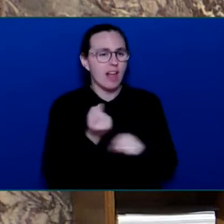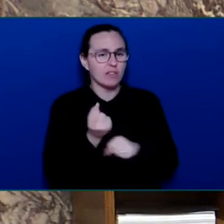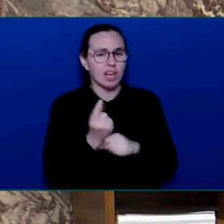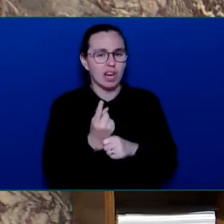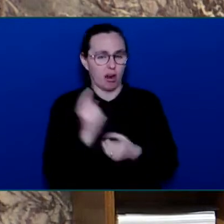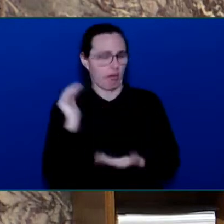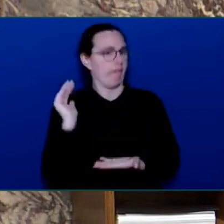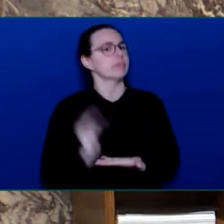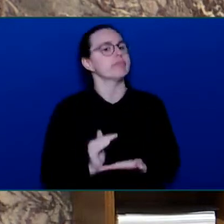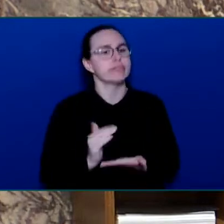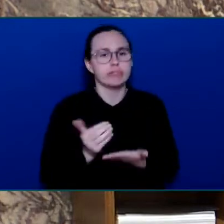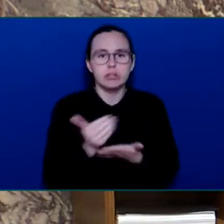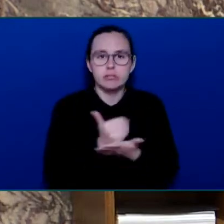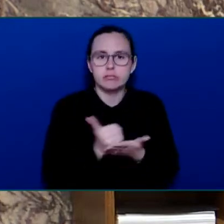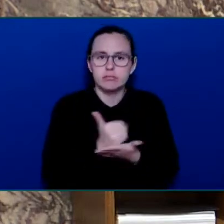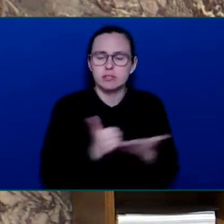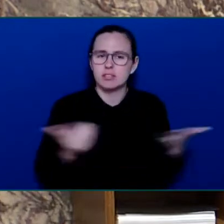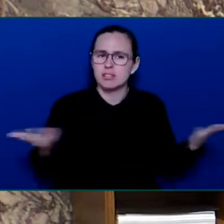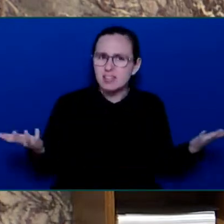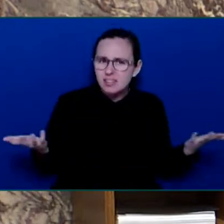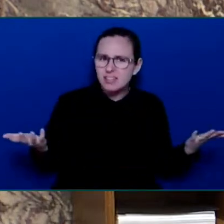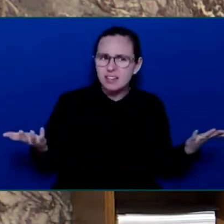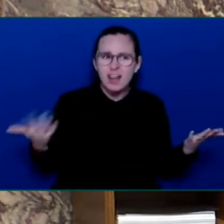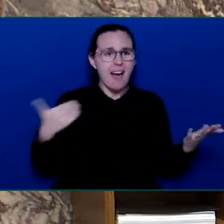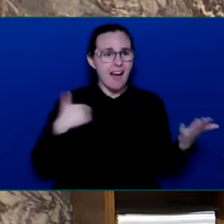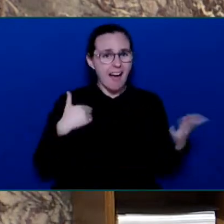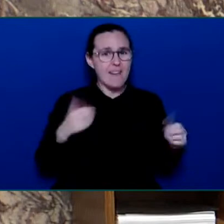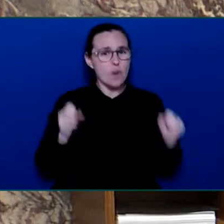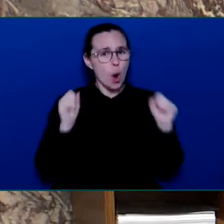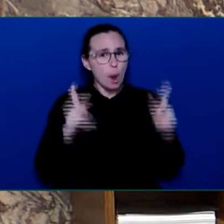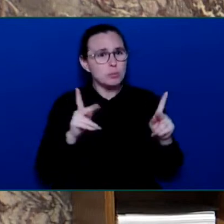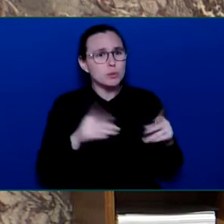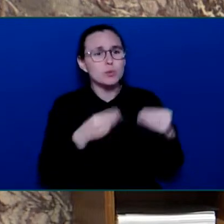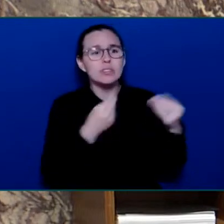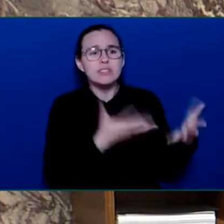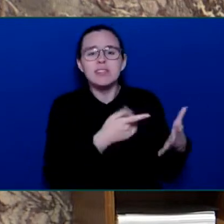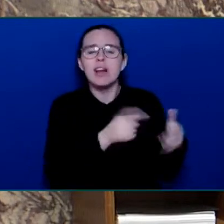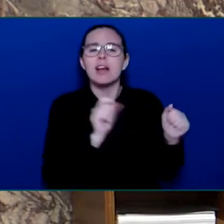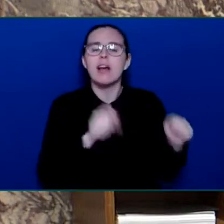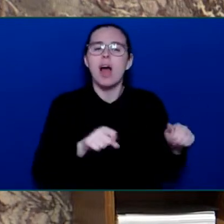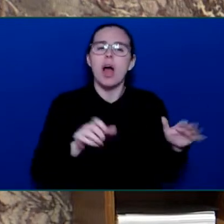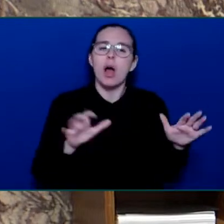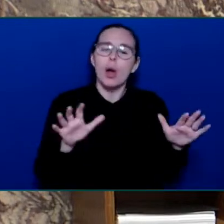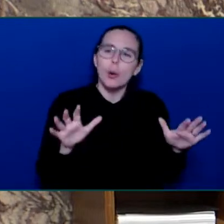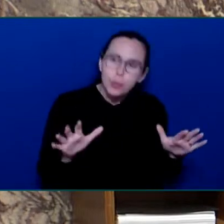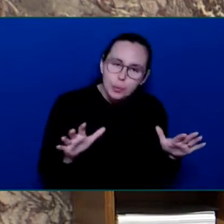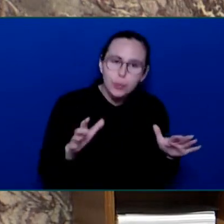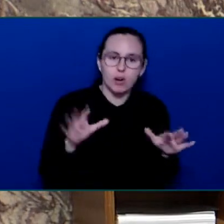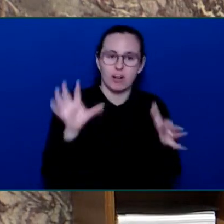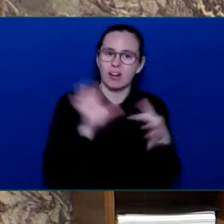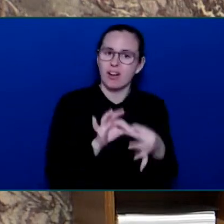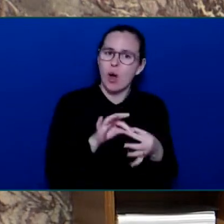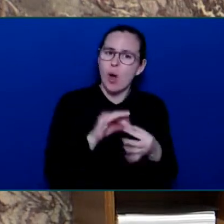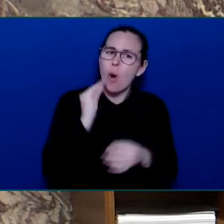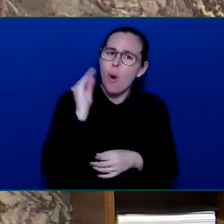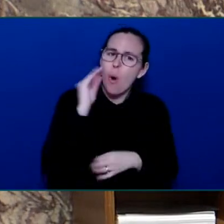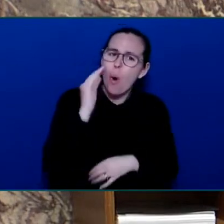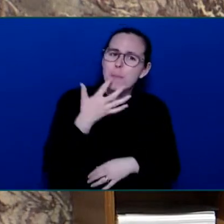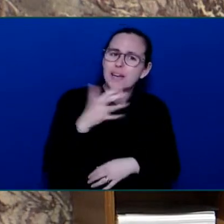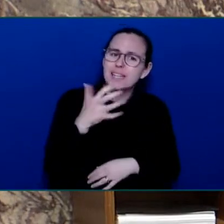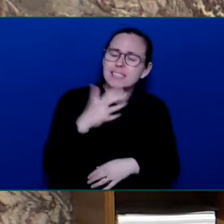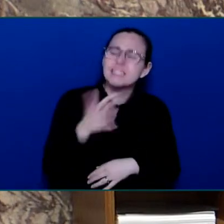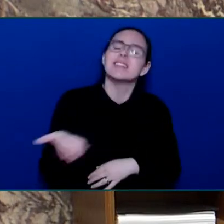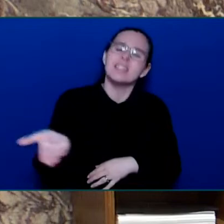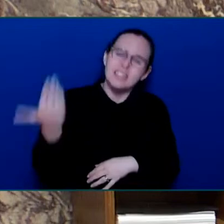to put BC on a level playing field with the rest of Canada. So again, to the Premier, very simple question. Will the Premier stand up, show one iota